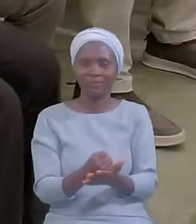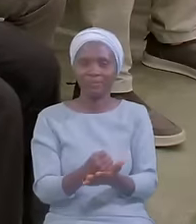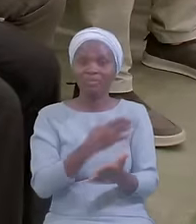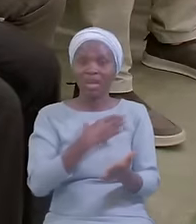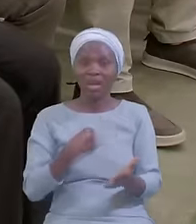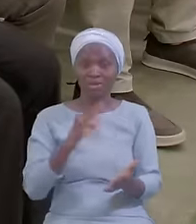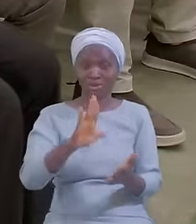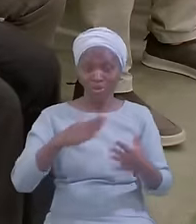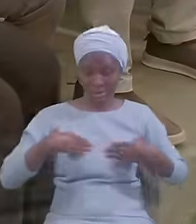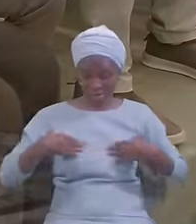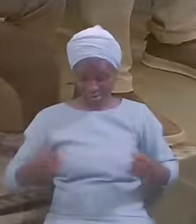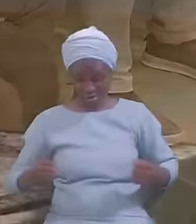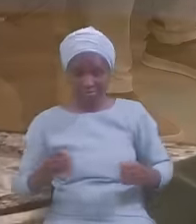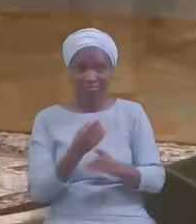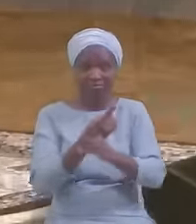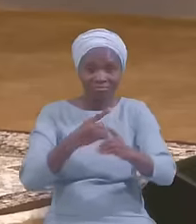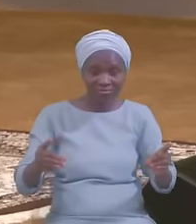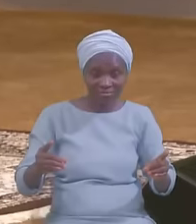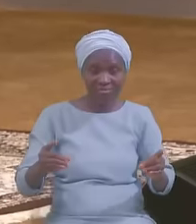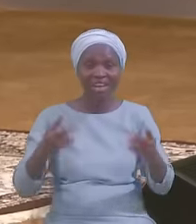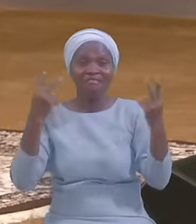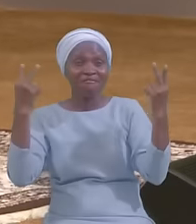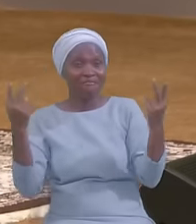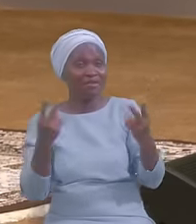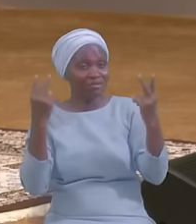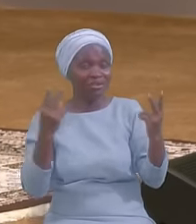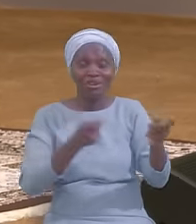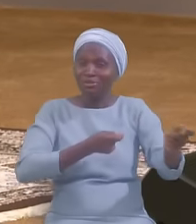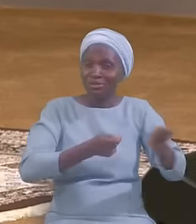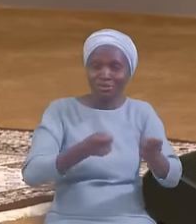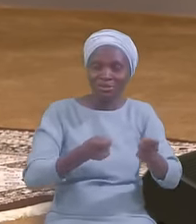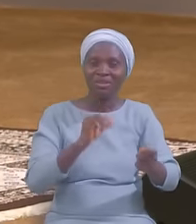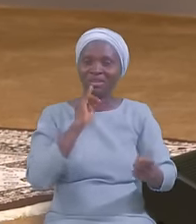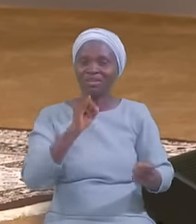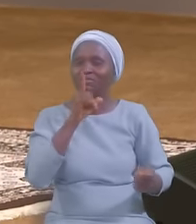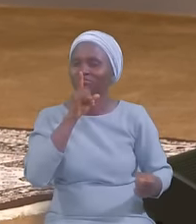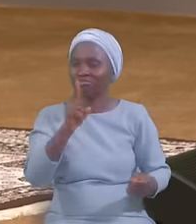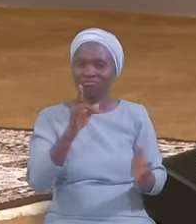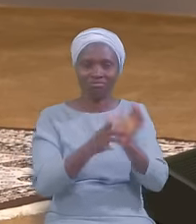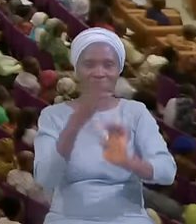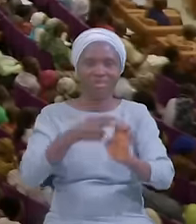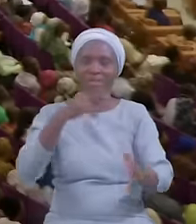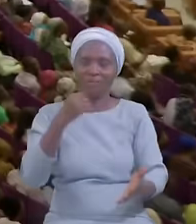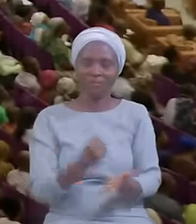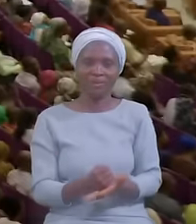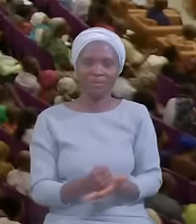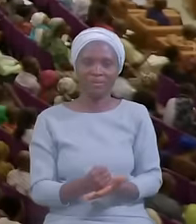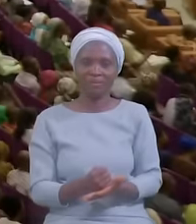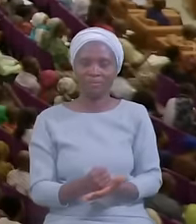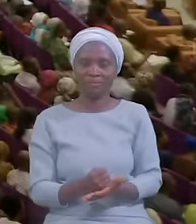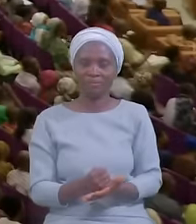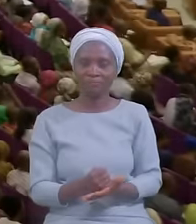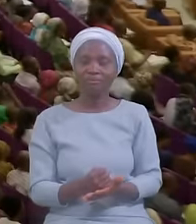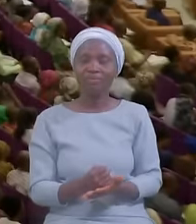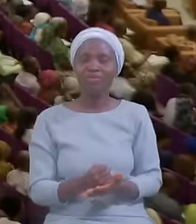your healing, your deliverance, and your victory, and your dominion guaranteed in Jesus' name. Repent